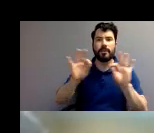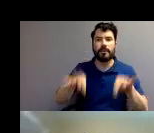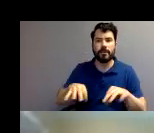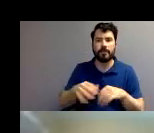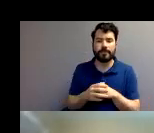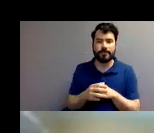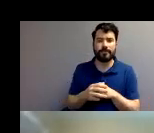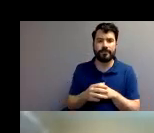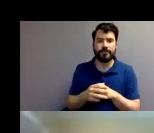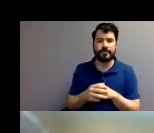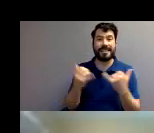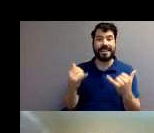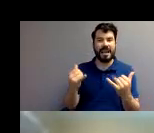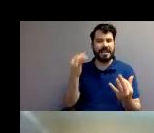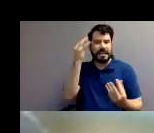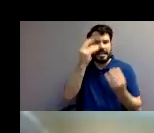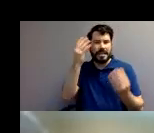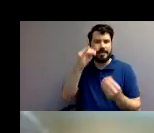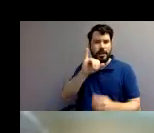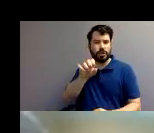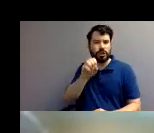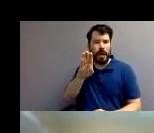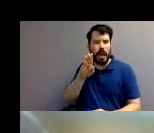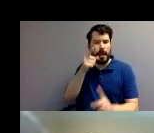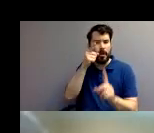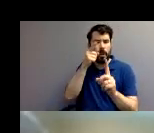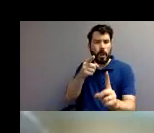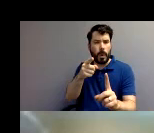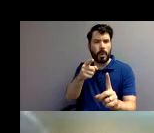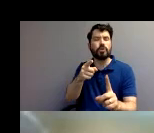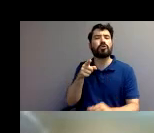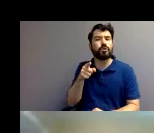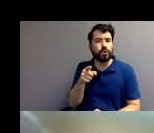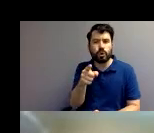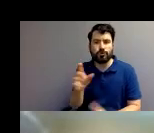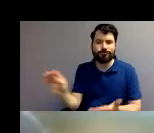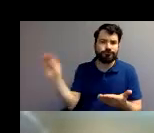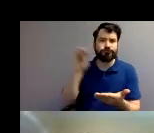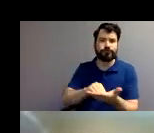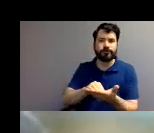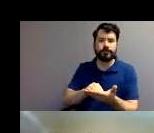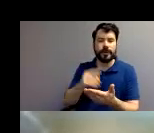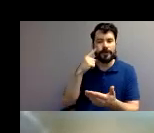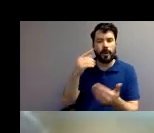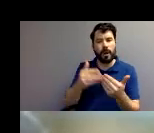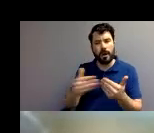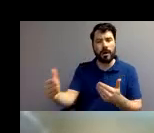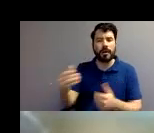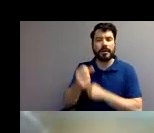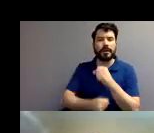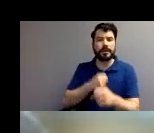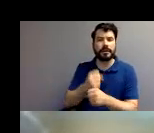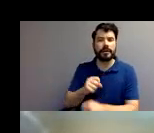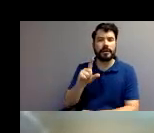thinking about job-specific goals that you might want to use in FY22. Also, the